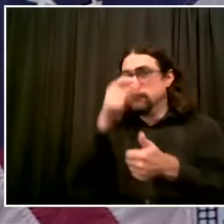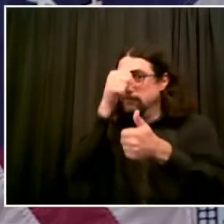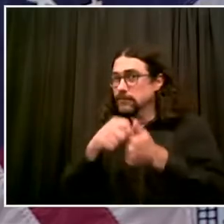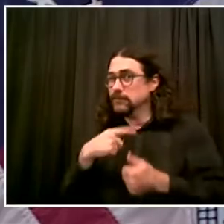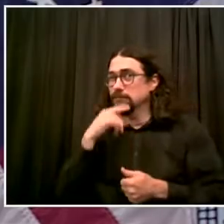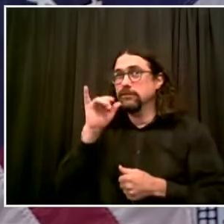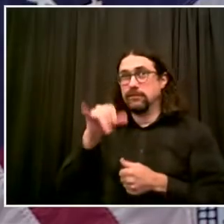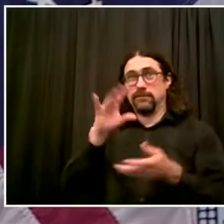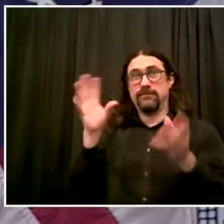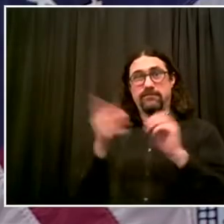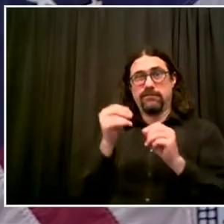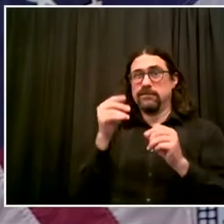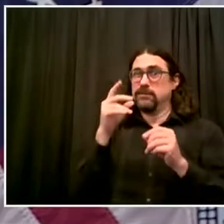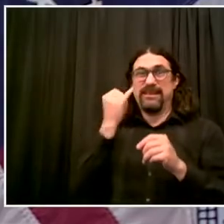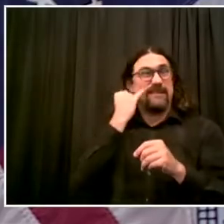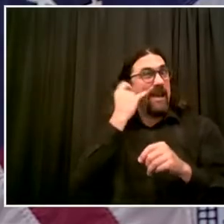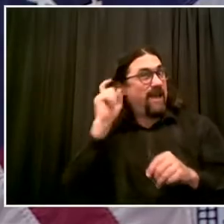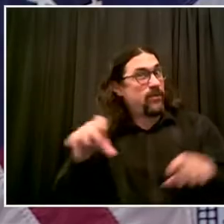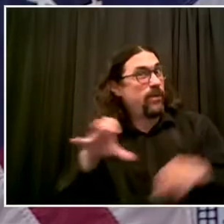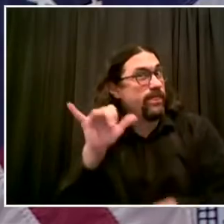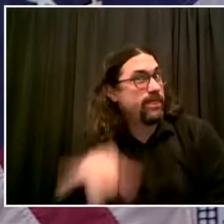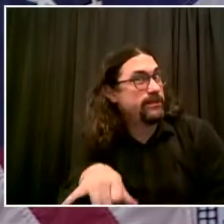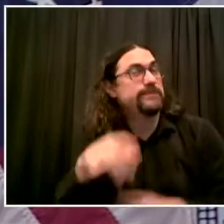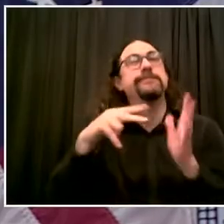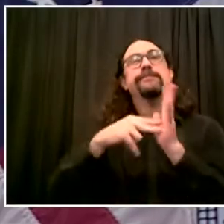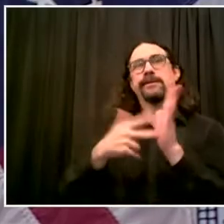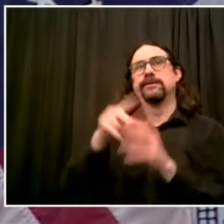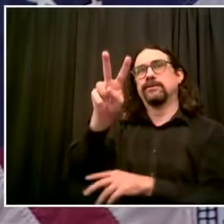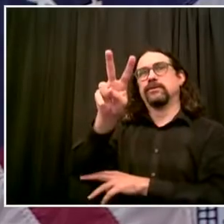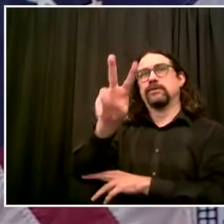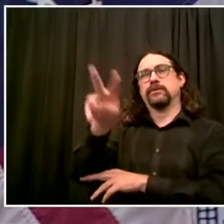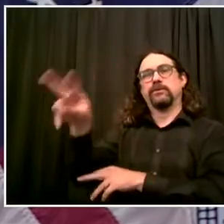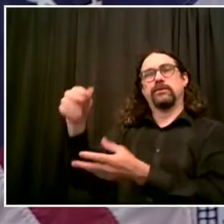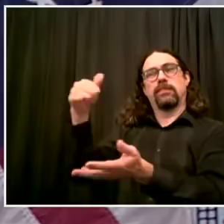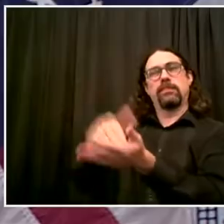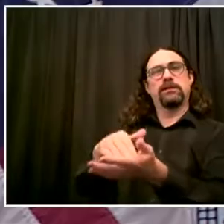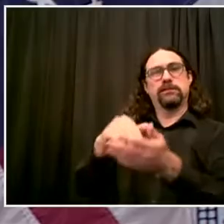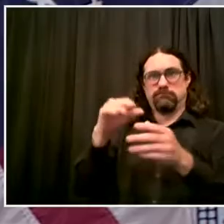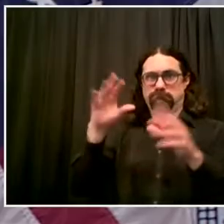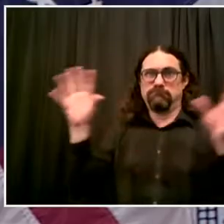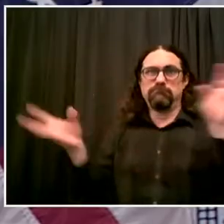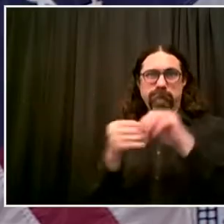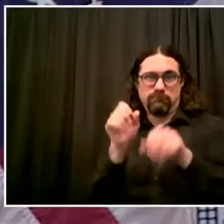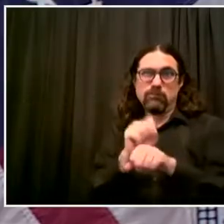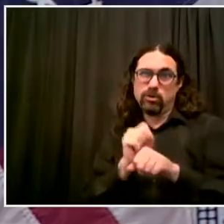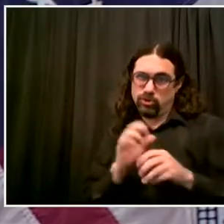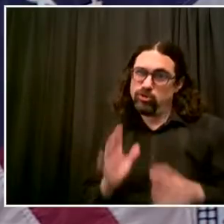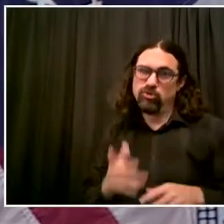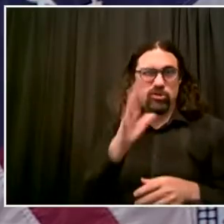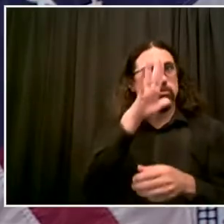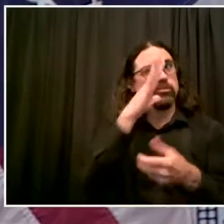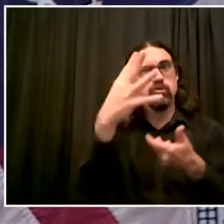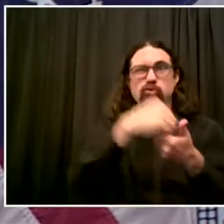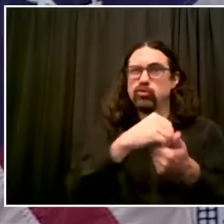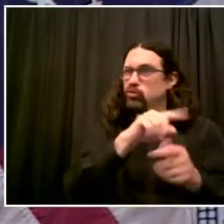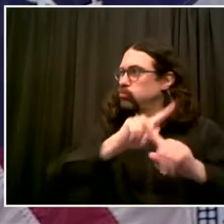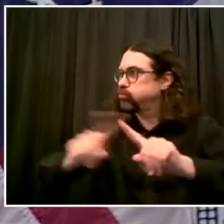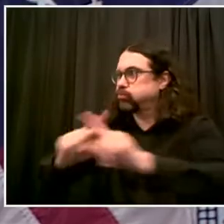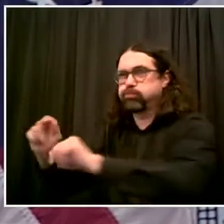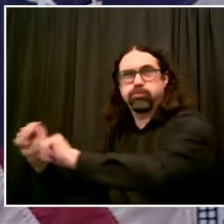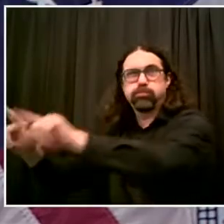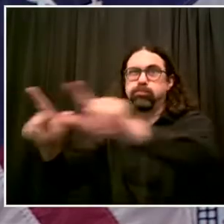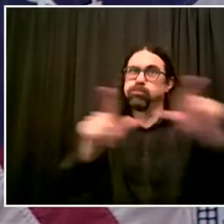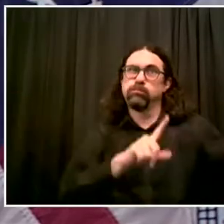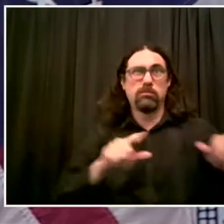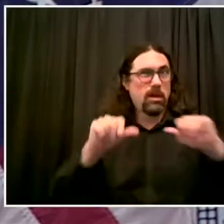and this is about, I don't want to for a moment miss the fact we're talking about human beings, their families, their livelihood, and what they do that serves the people in New York